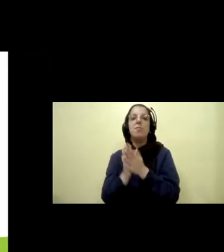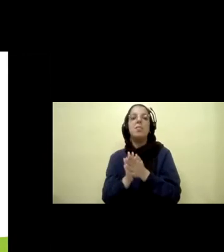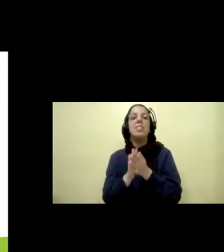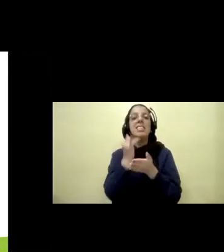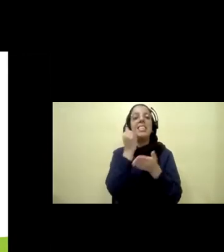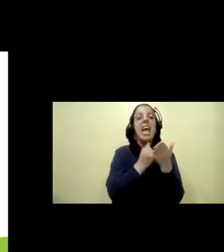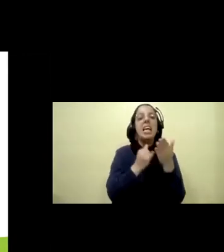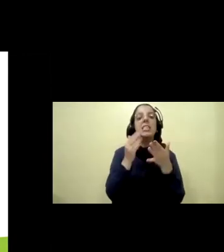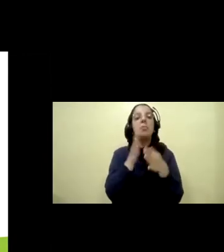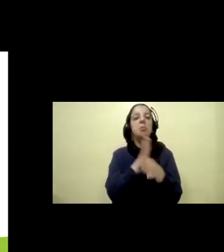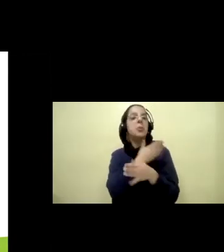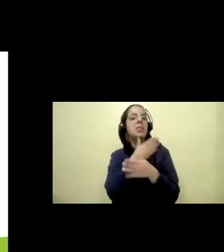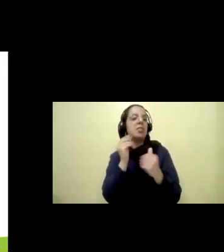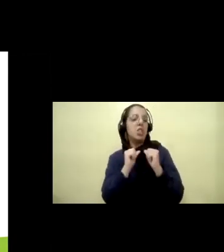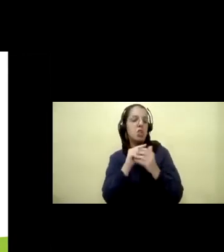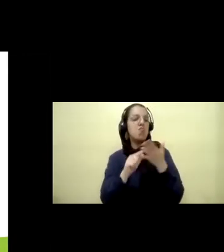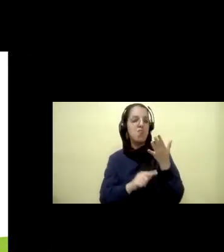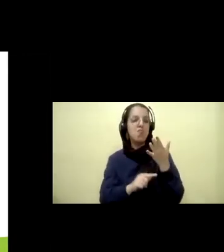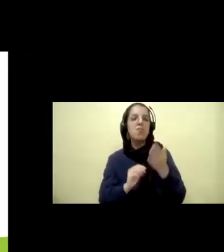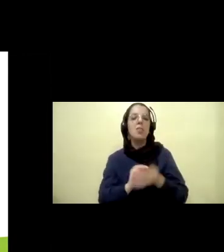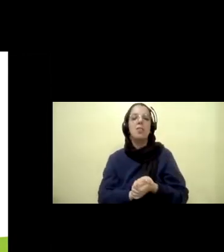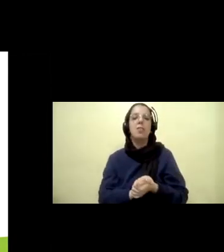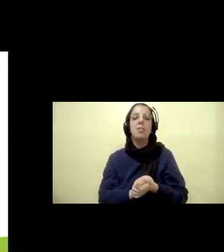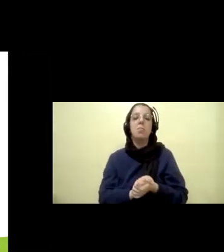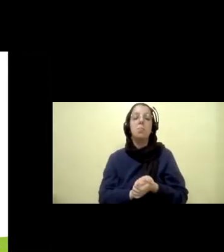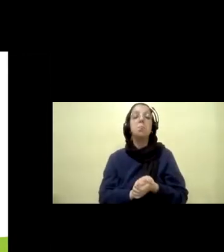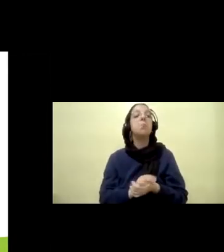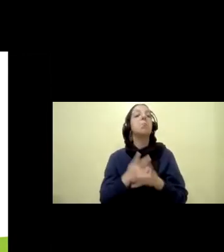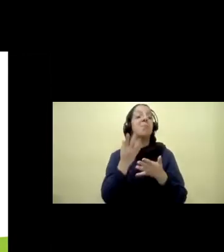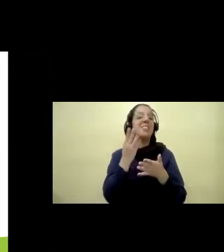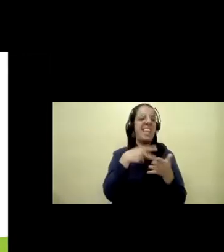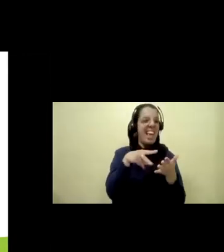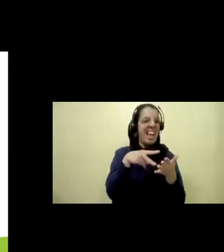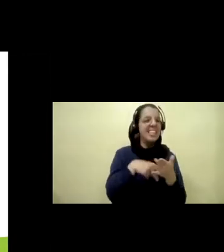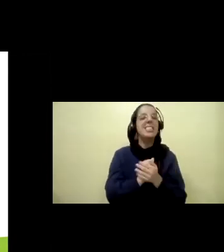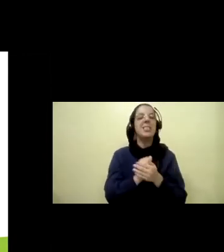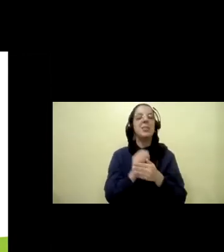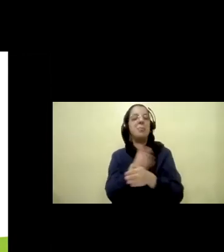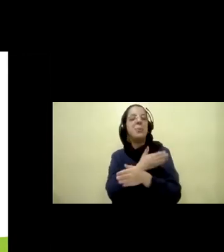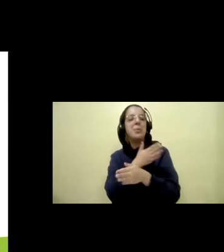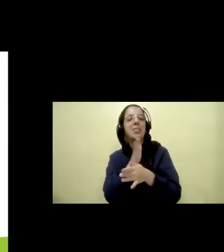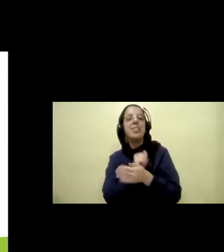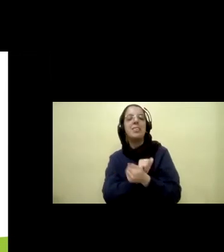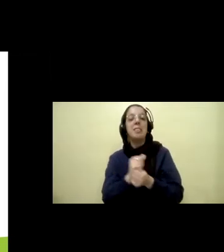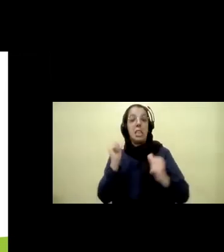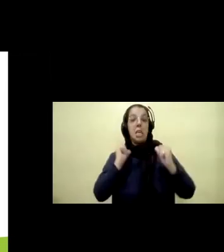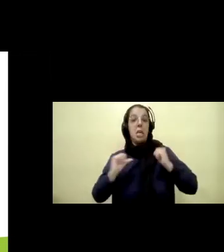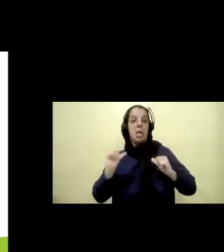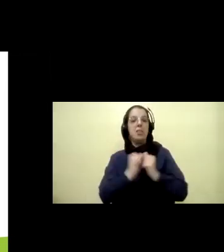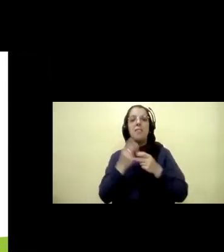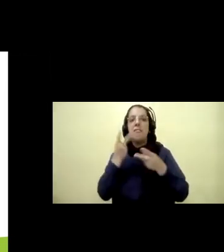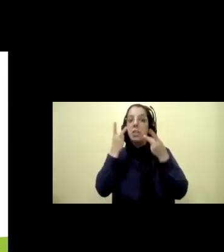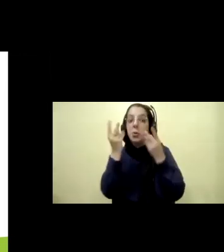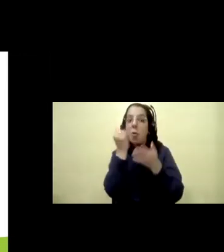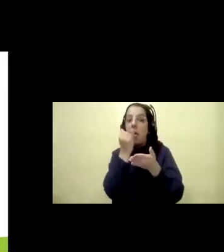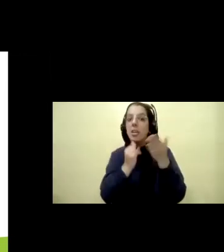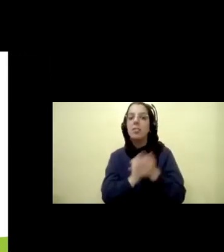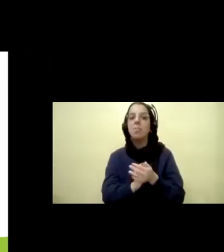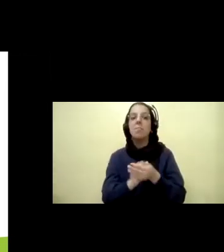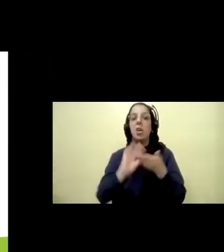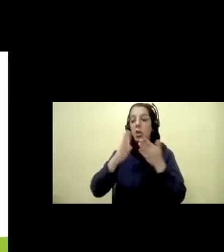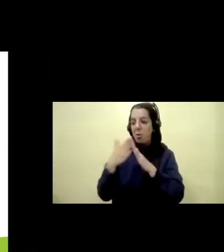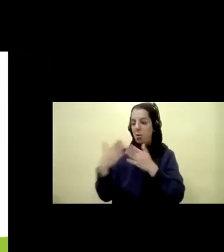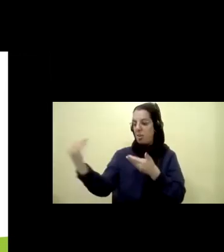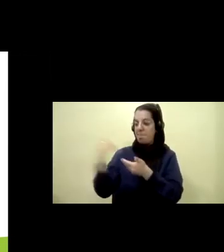discipline that you're working in. That could include dance, music, theater, visual arts, community